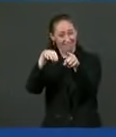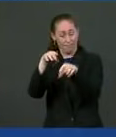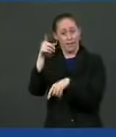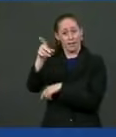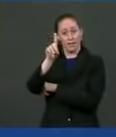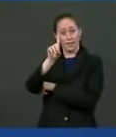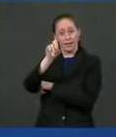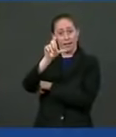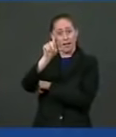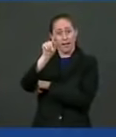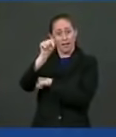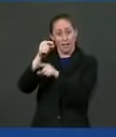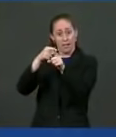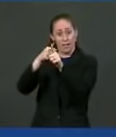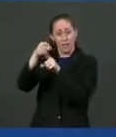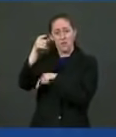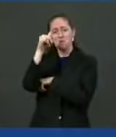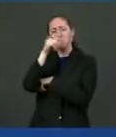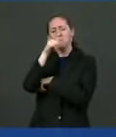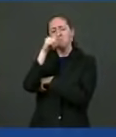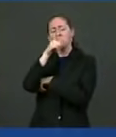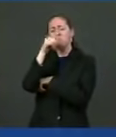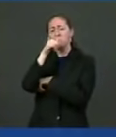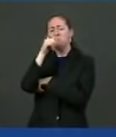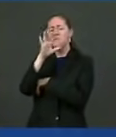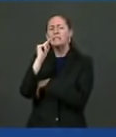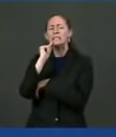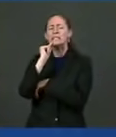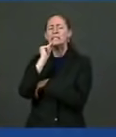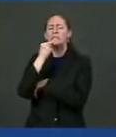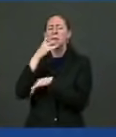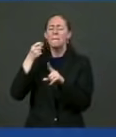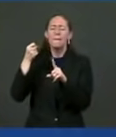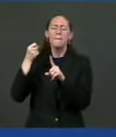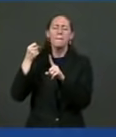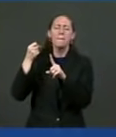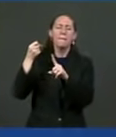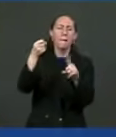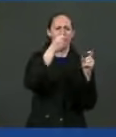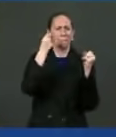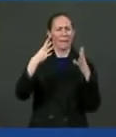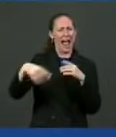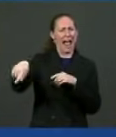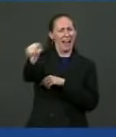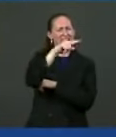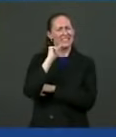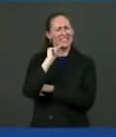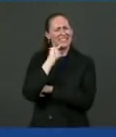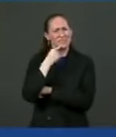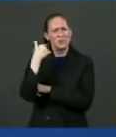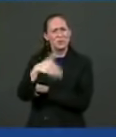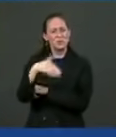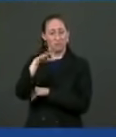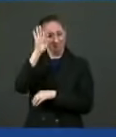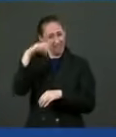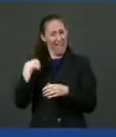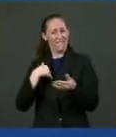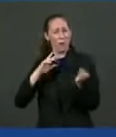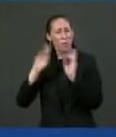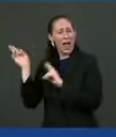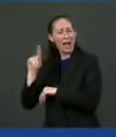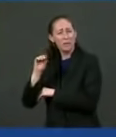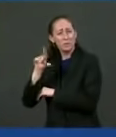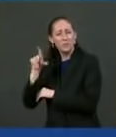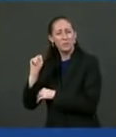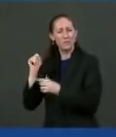COVID-19 has been hitting this country hard, we have the tools to combat the virus if we can come together as a country and use